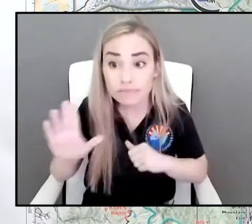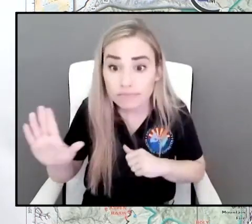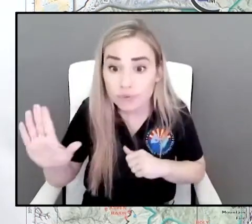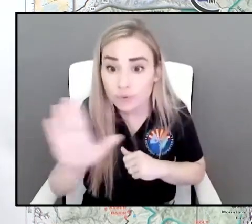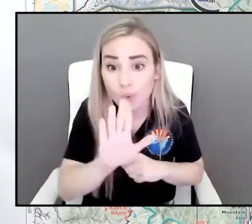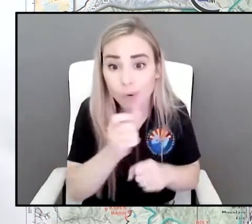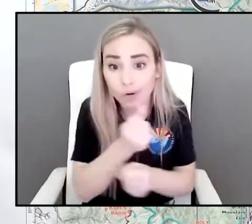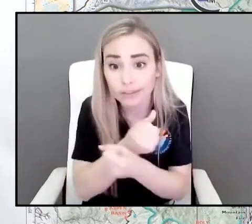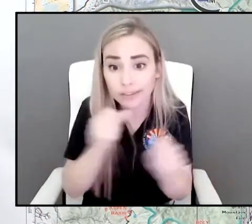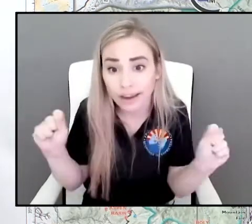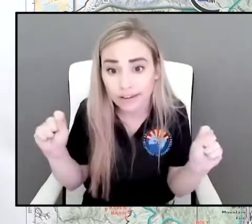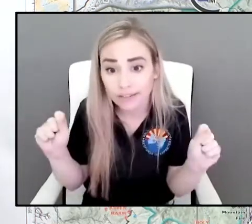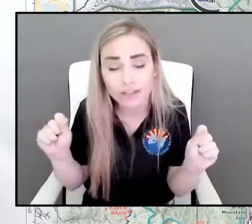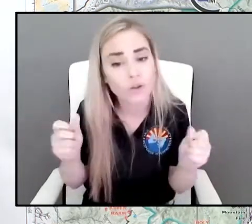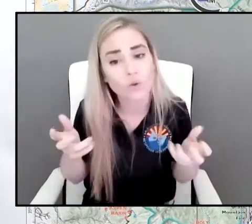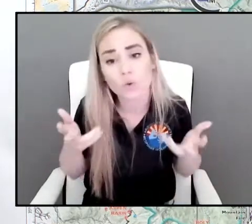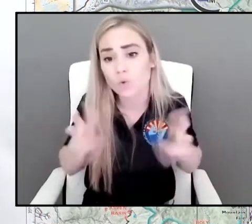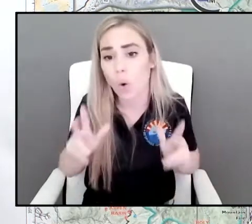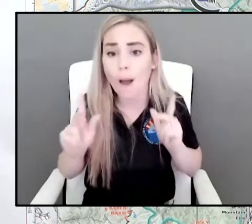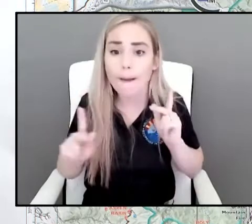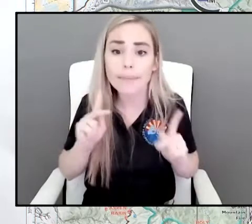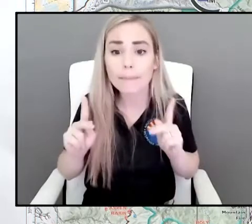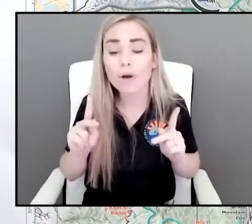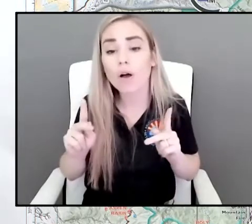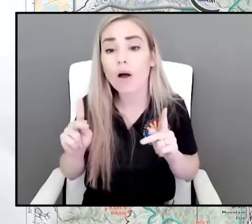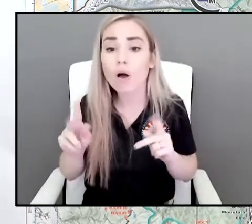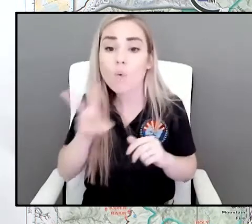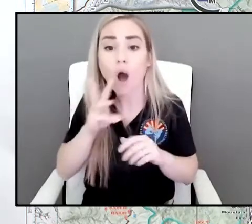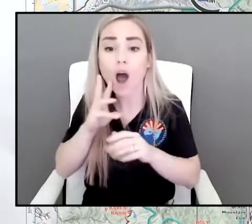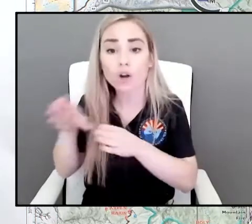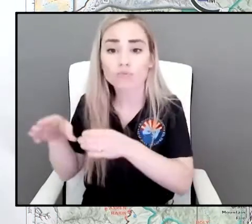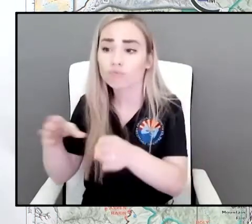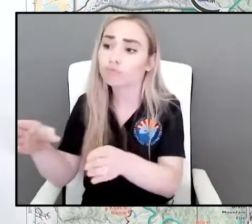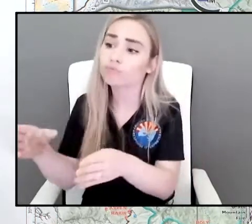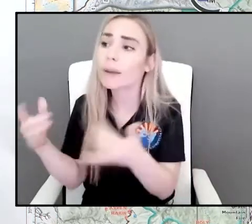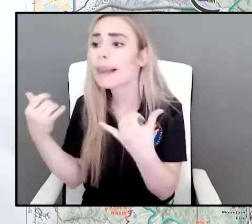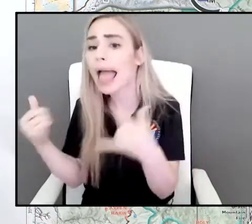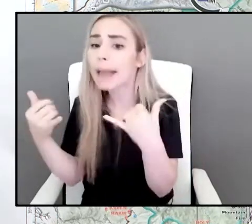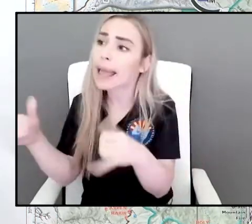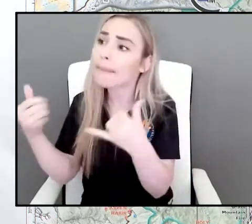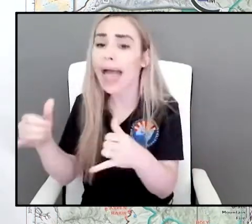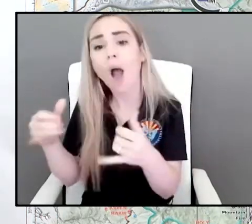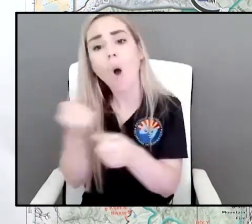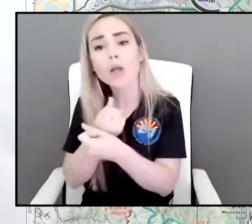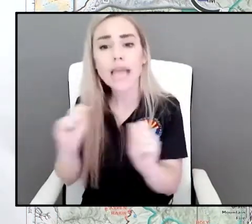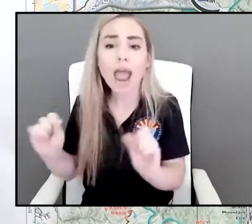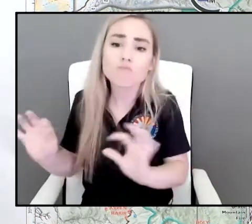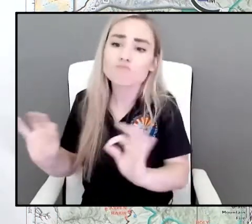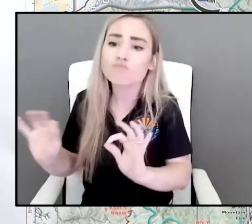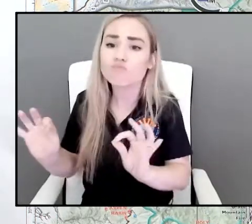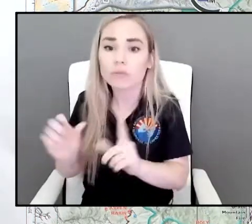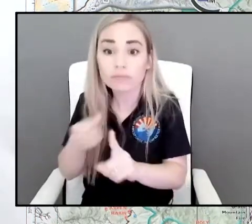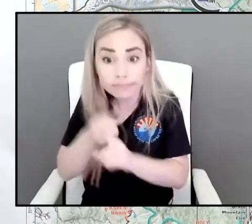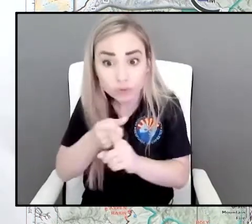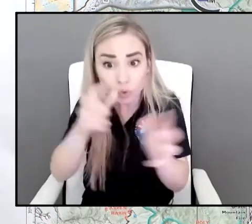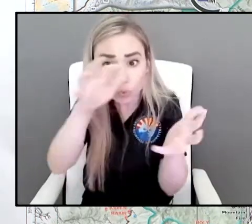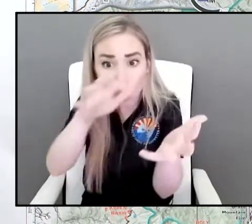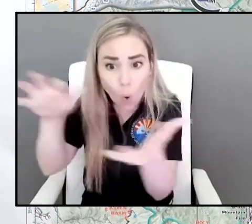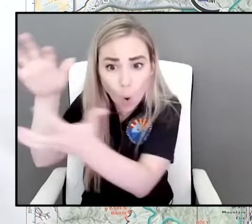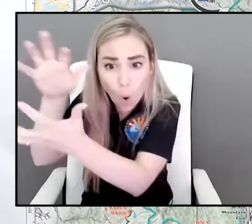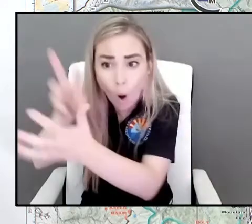don't have people playing in the creeks thinking that it's safe, and then a huge storm comes in and we have post-fire